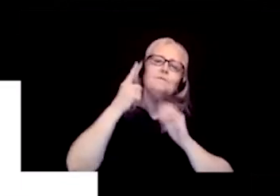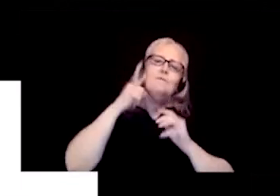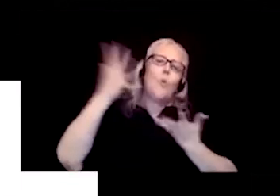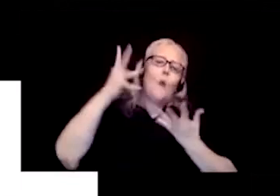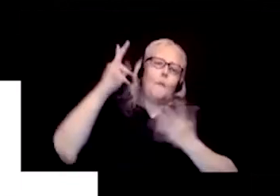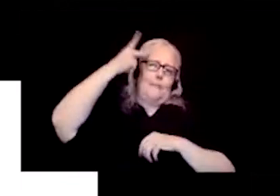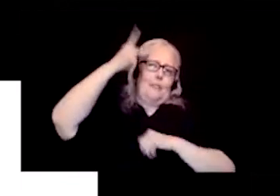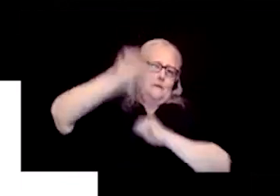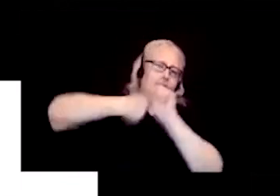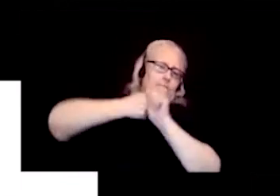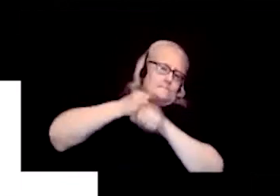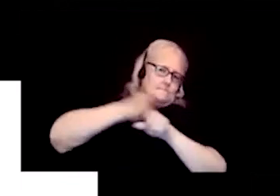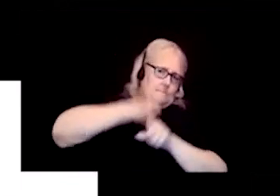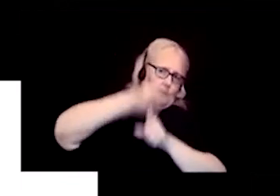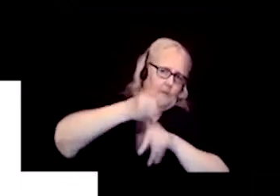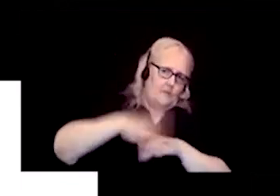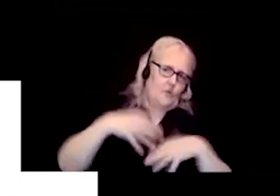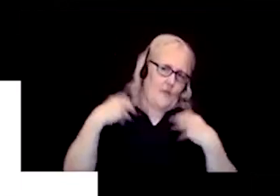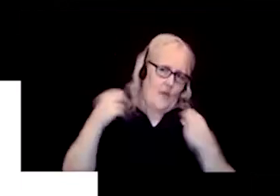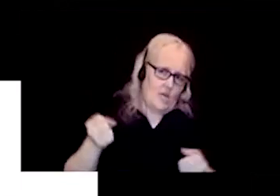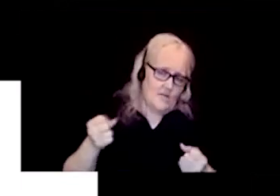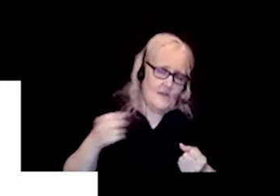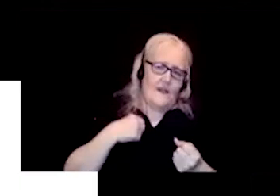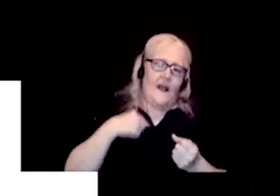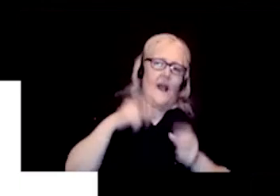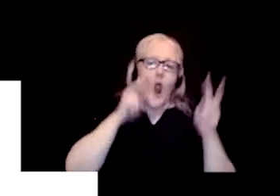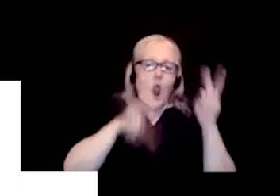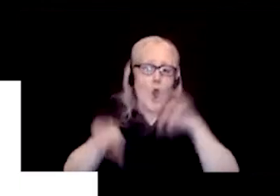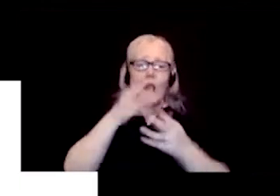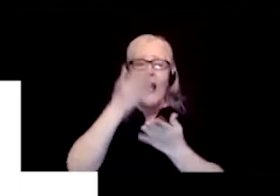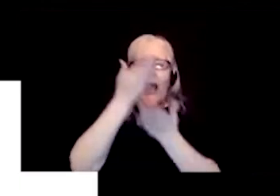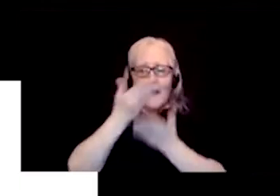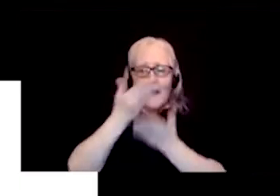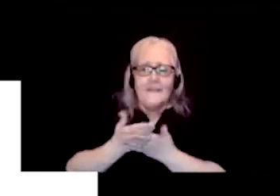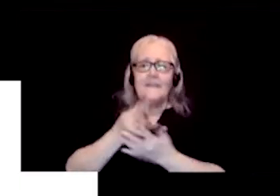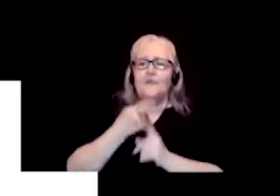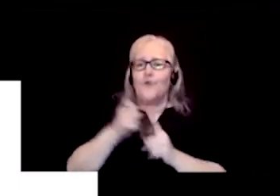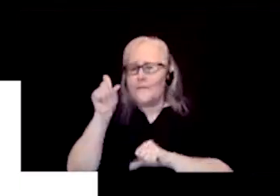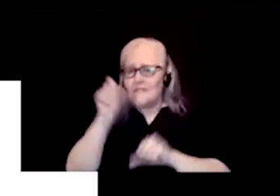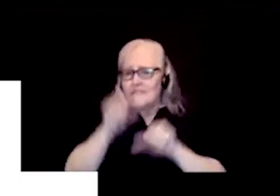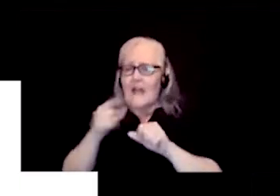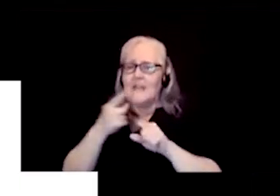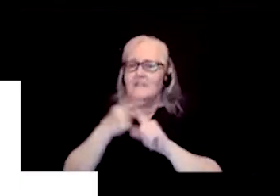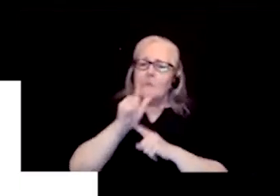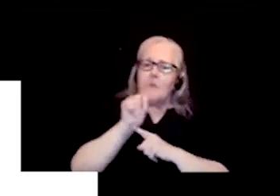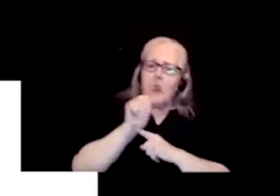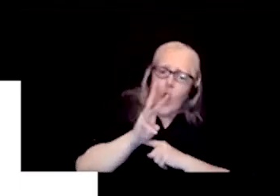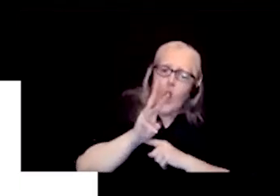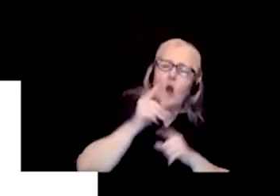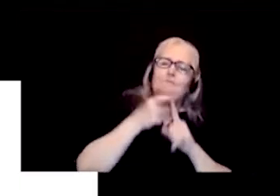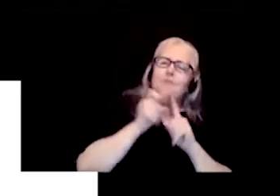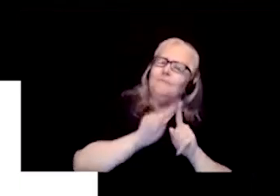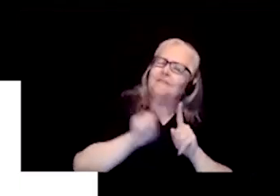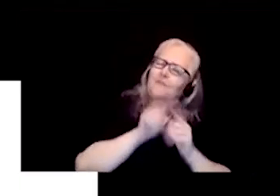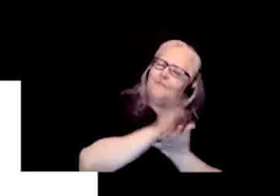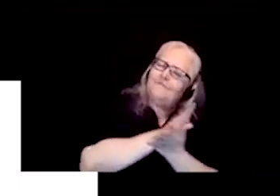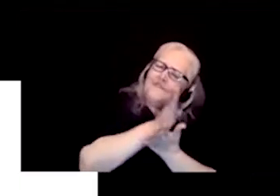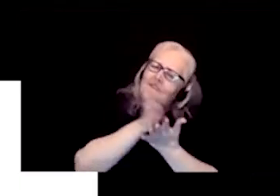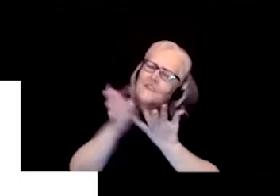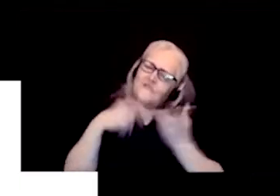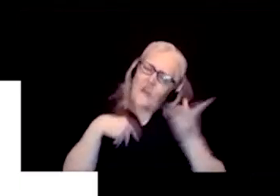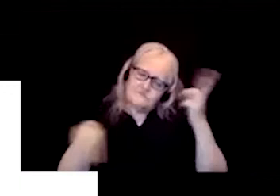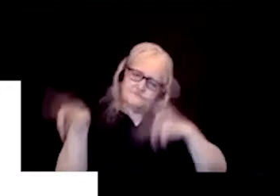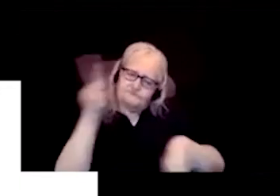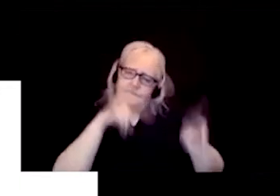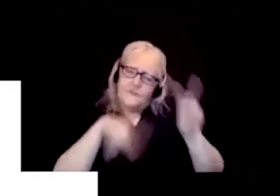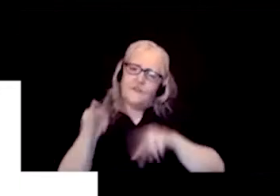evidence from history, political science, and law, among others, to understand the levers that have been pushed and pulled to